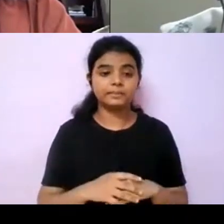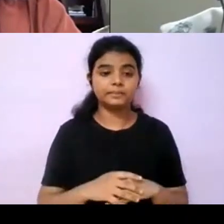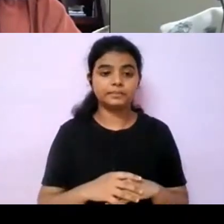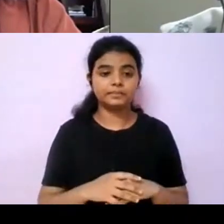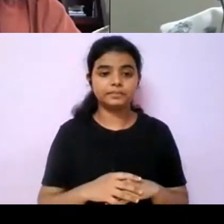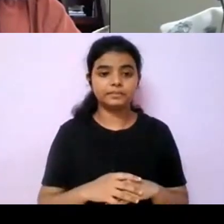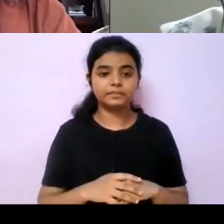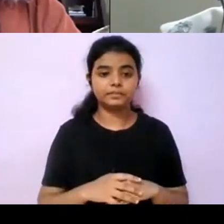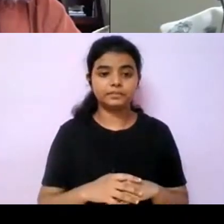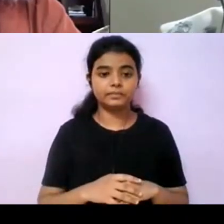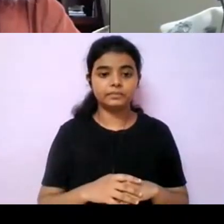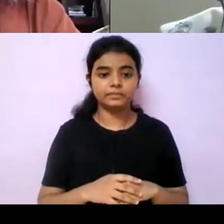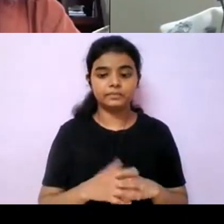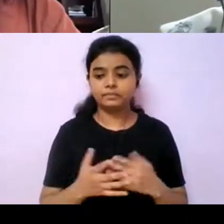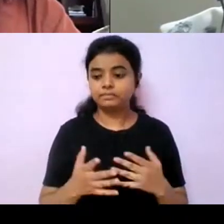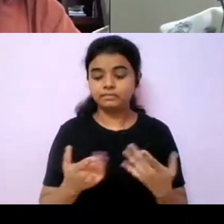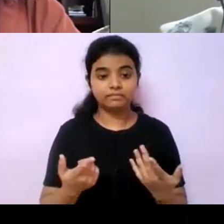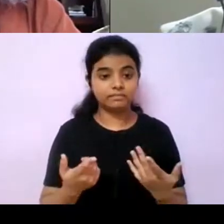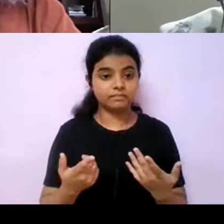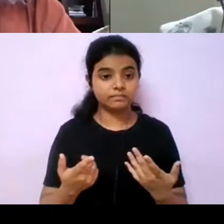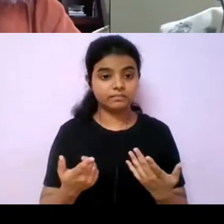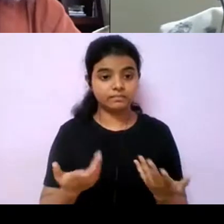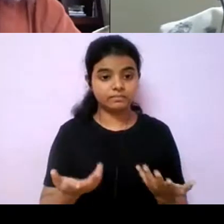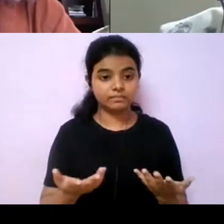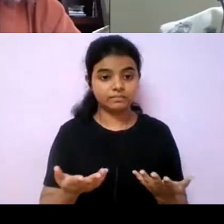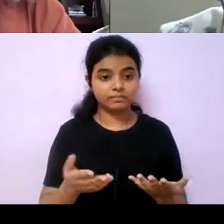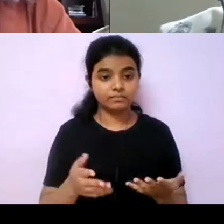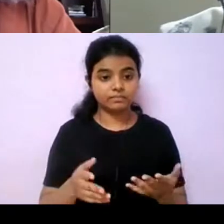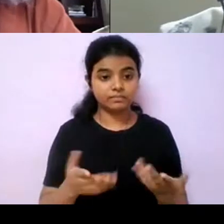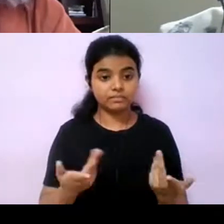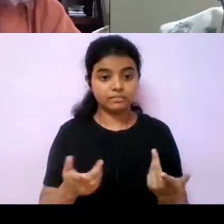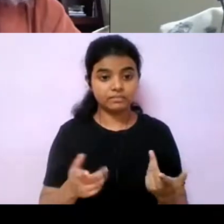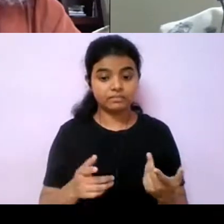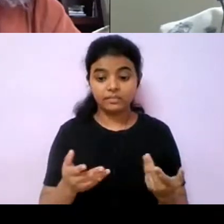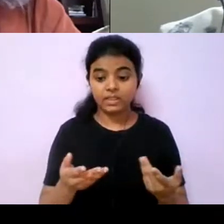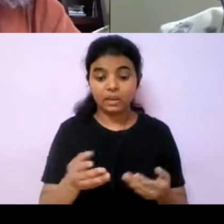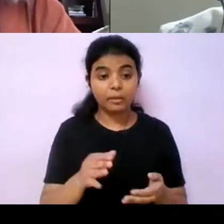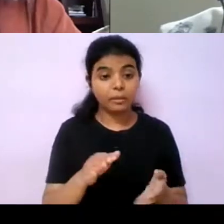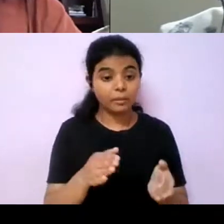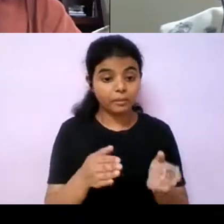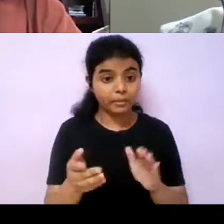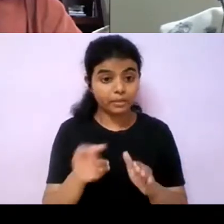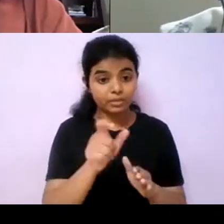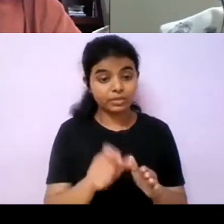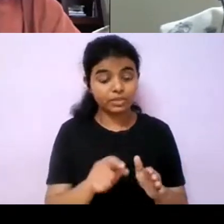just not worth enduring when one knows that life is going to end, for sure.